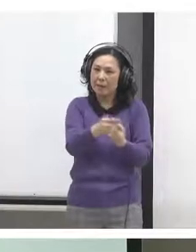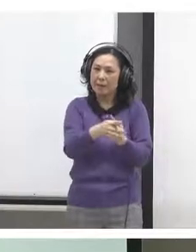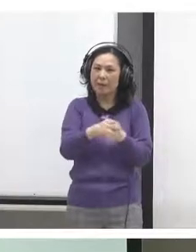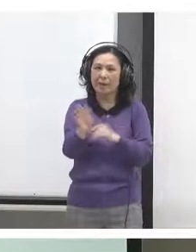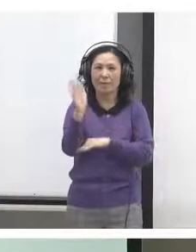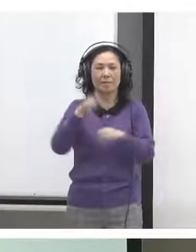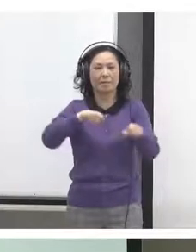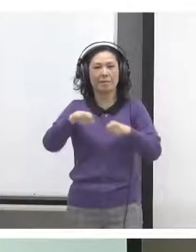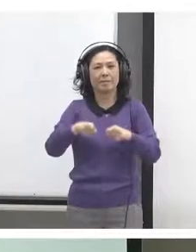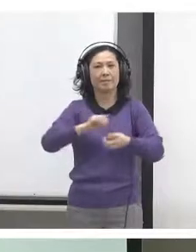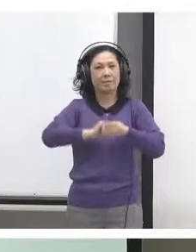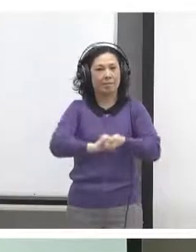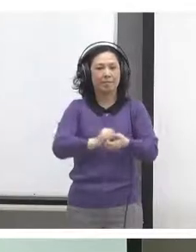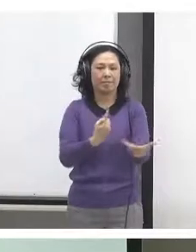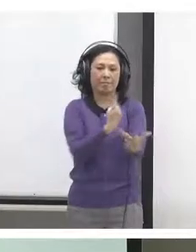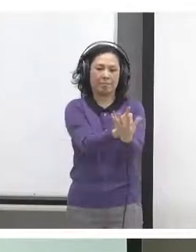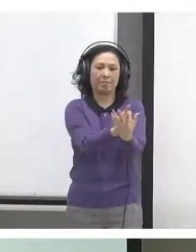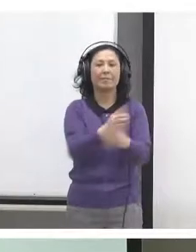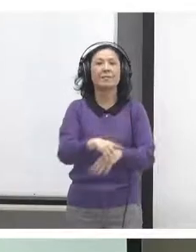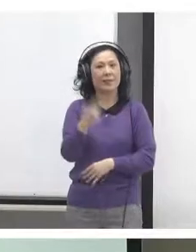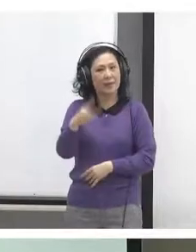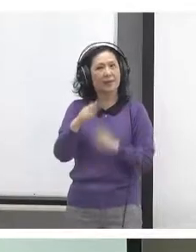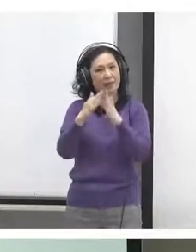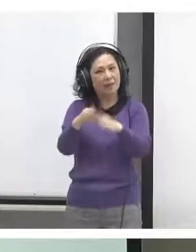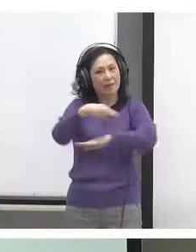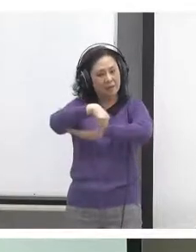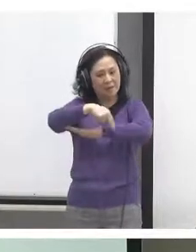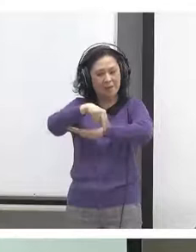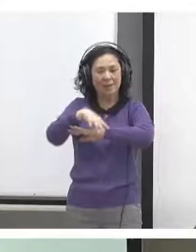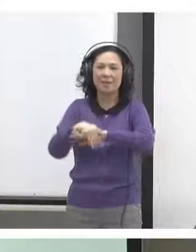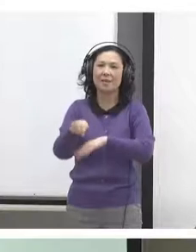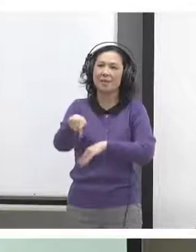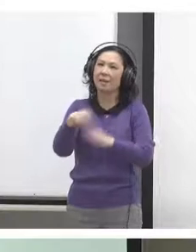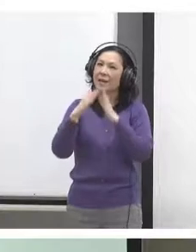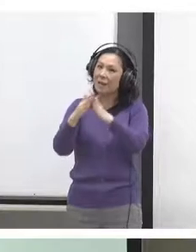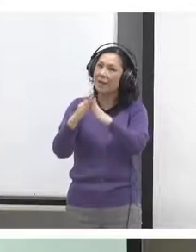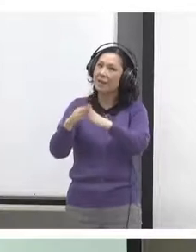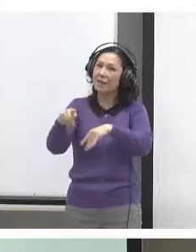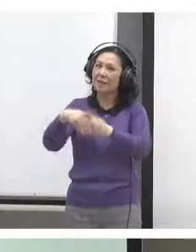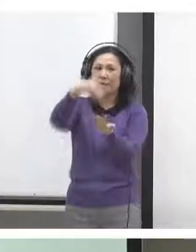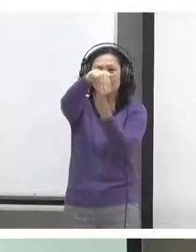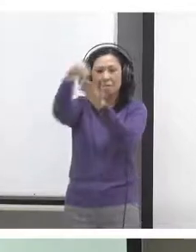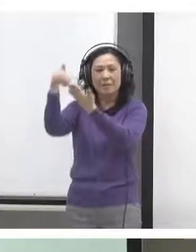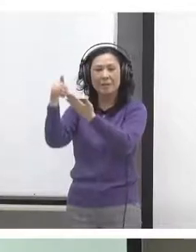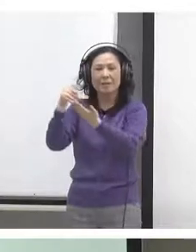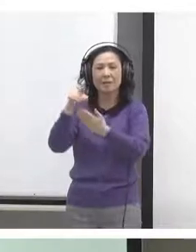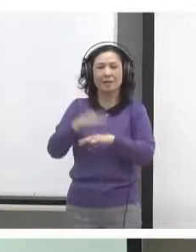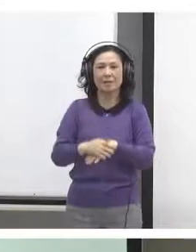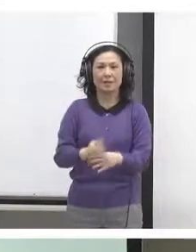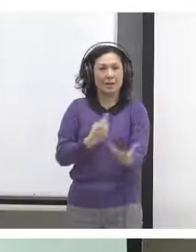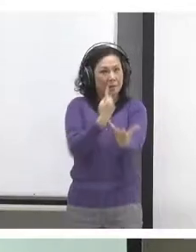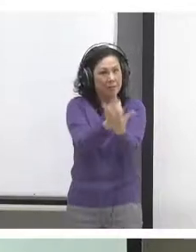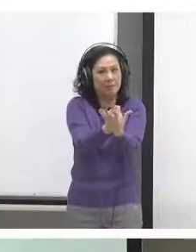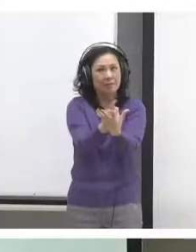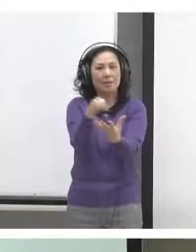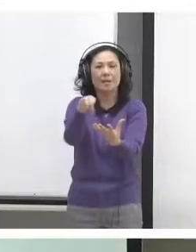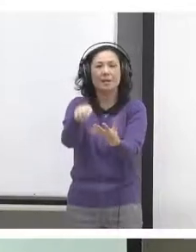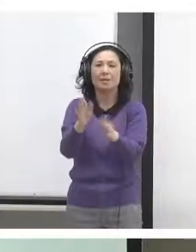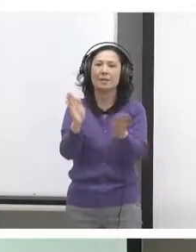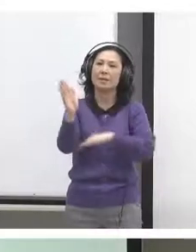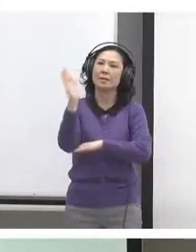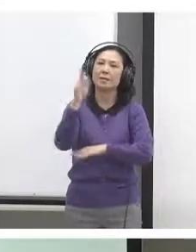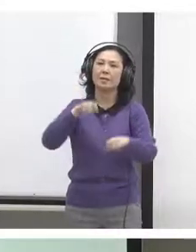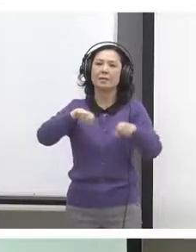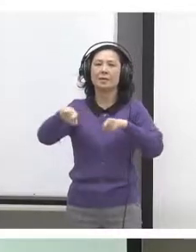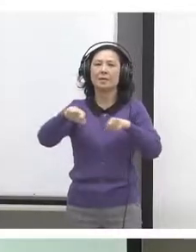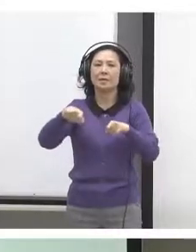About the participatory policy making, that at the end of the last month, Kakogawa City started